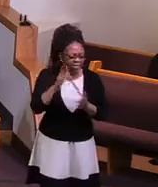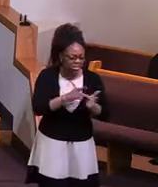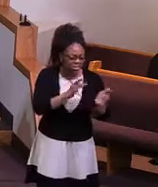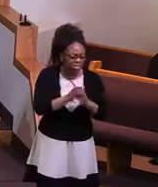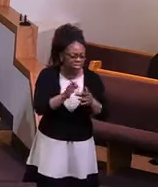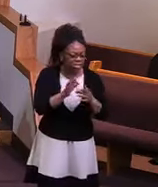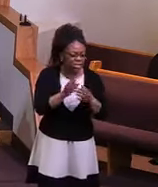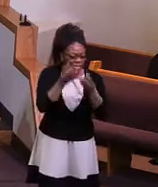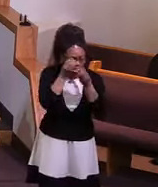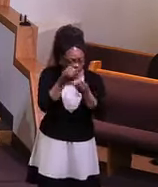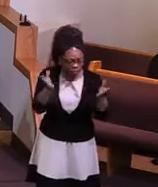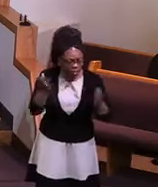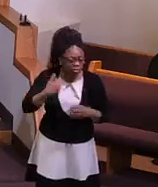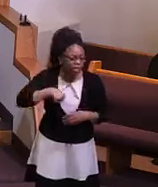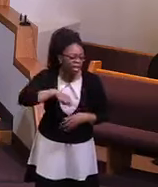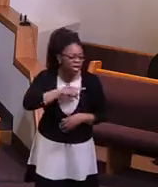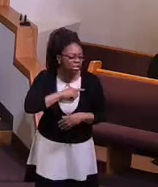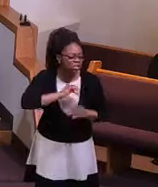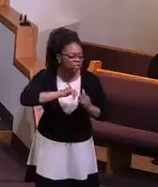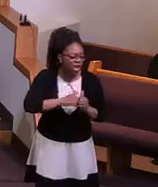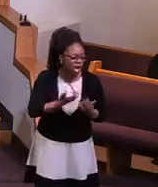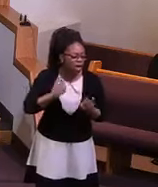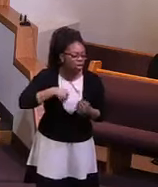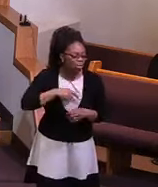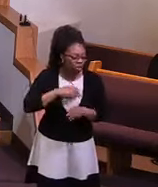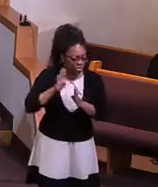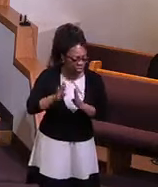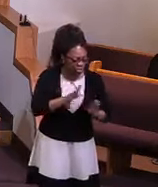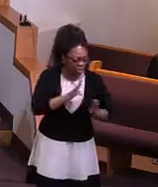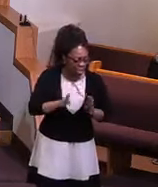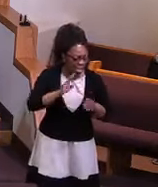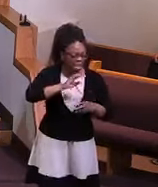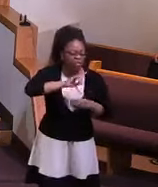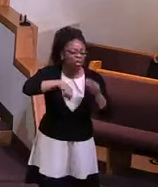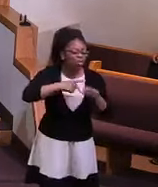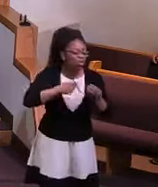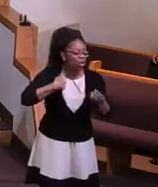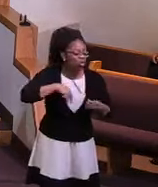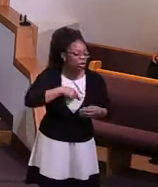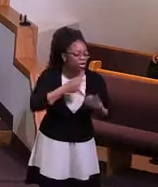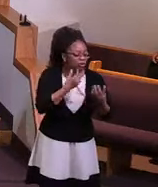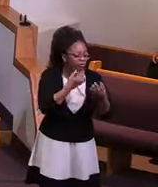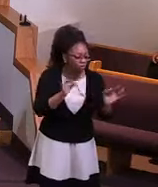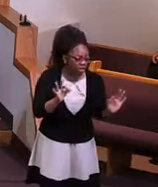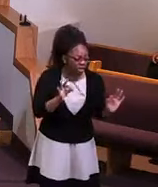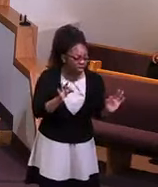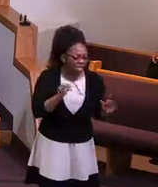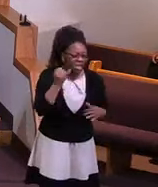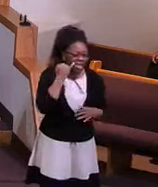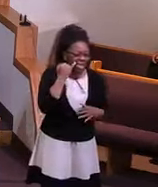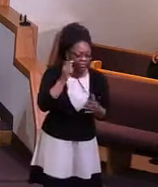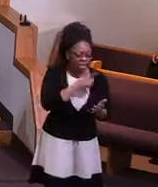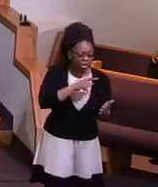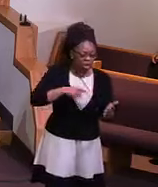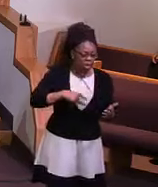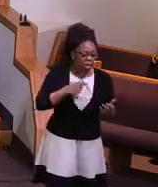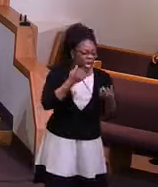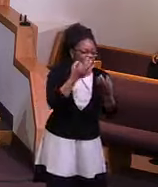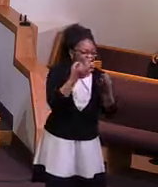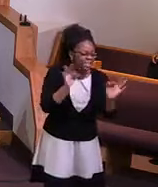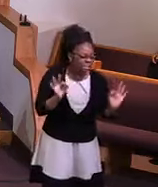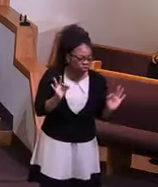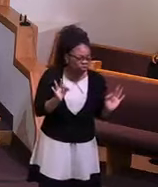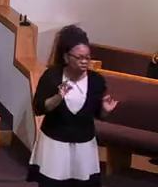us of how we should behave once we've been set free. See, if the Lord has set you free, then you ought